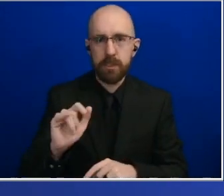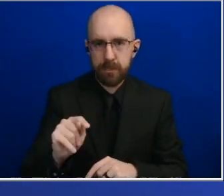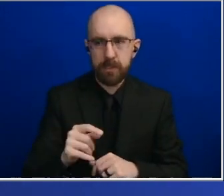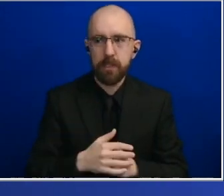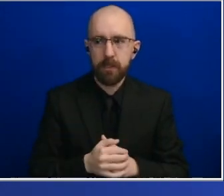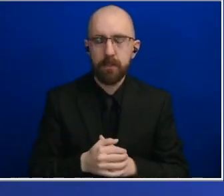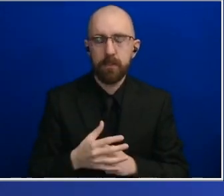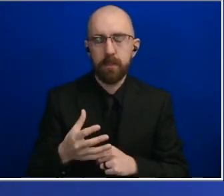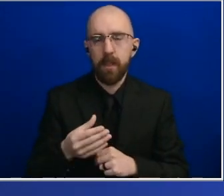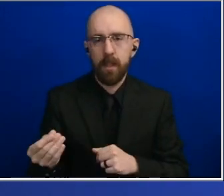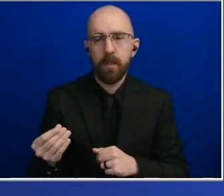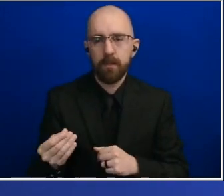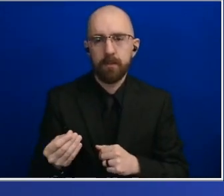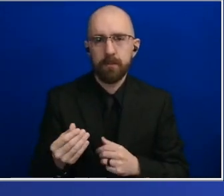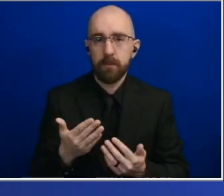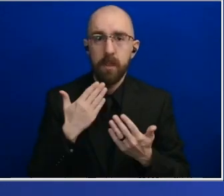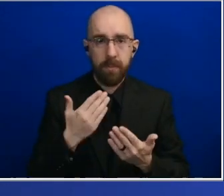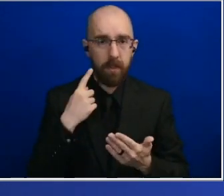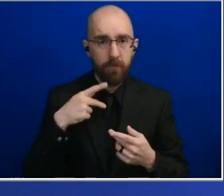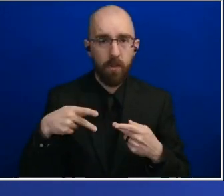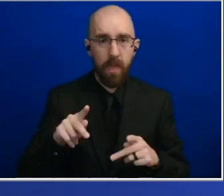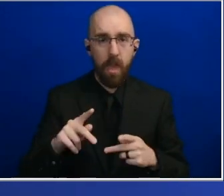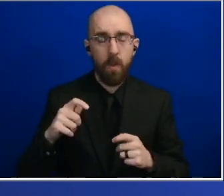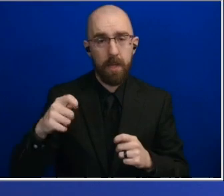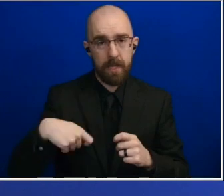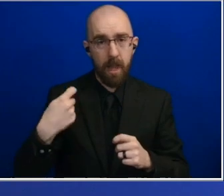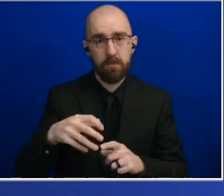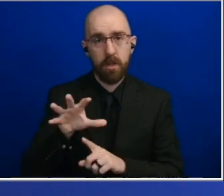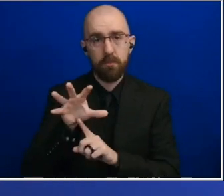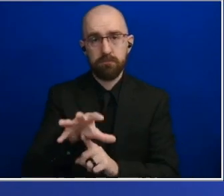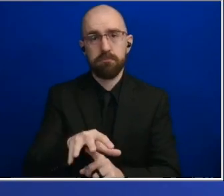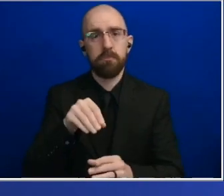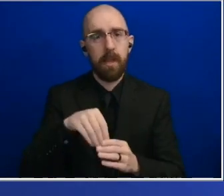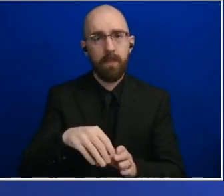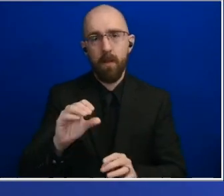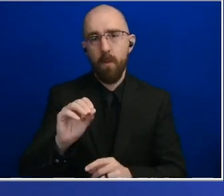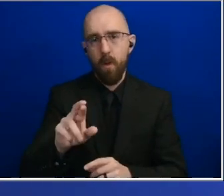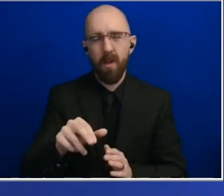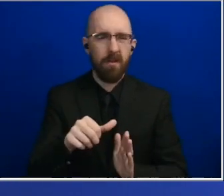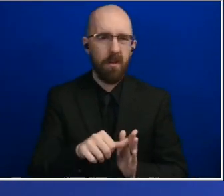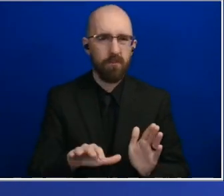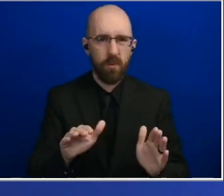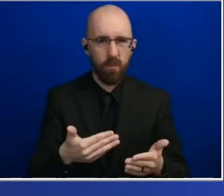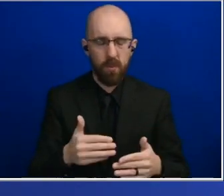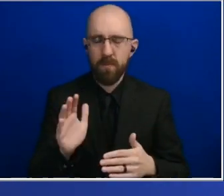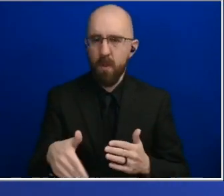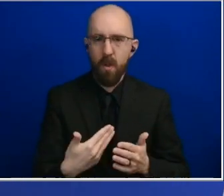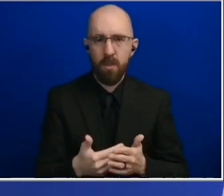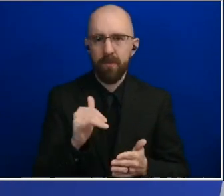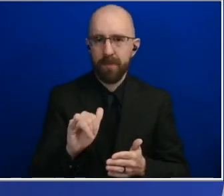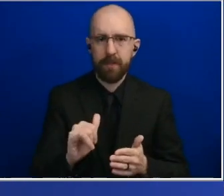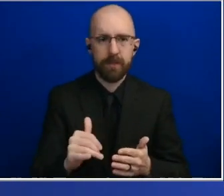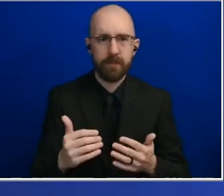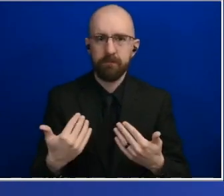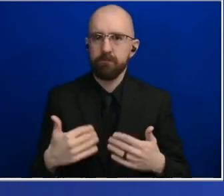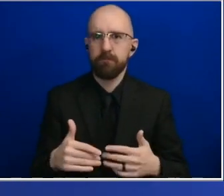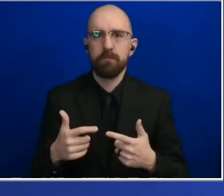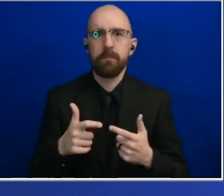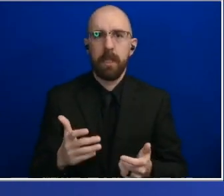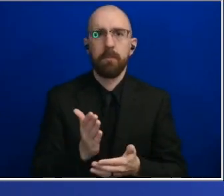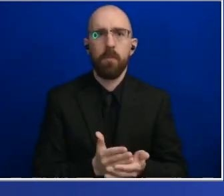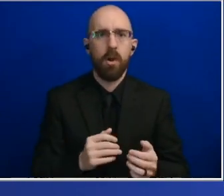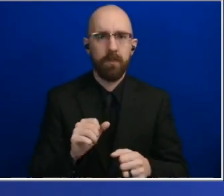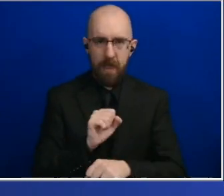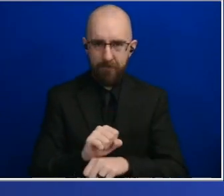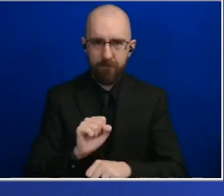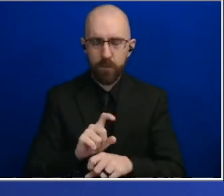and thank you for allowing the cameras into the operating room. All this is a huge part of our efforts to kind of get the word out for those people in